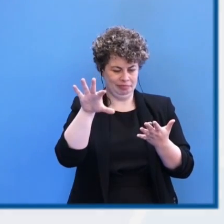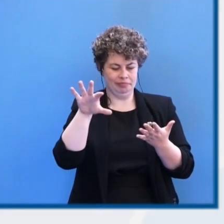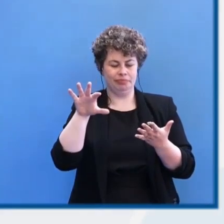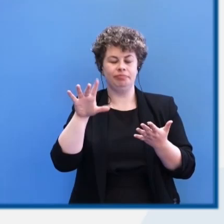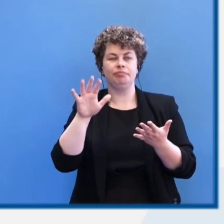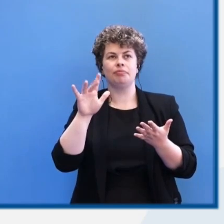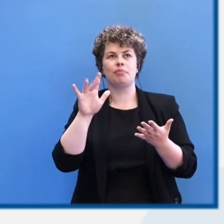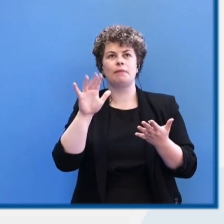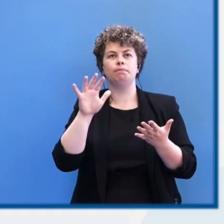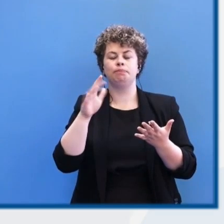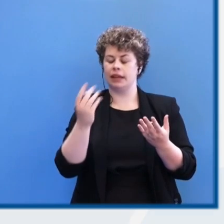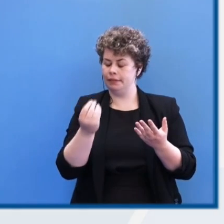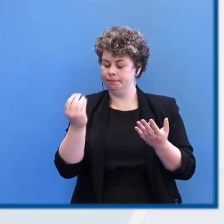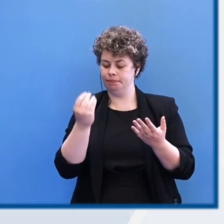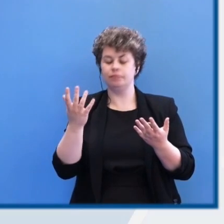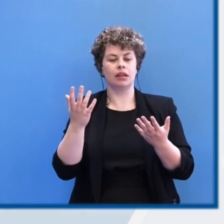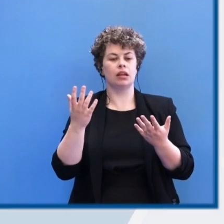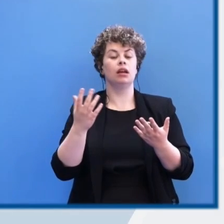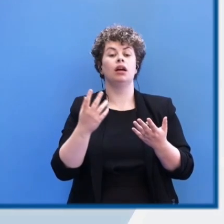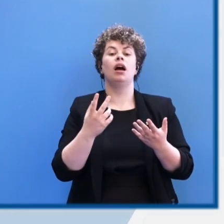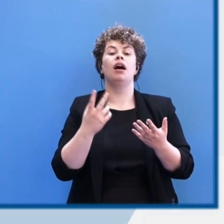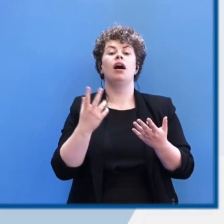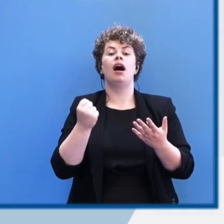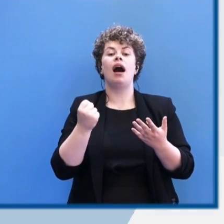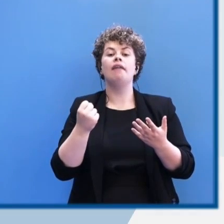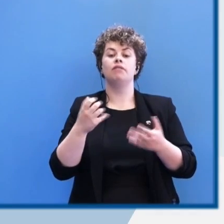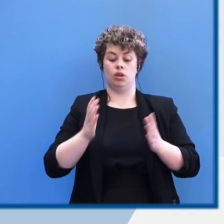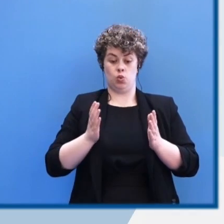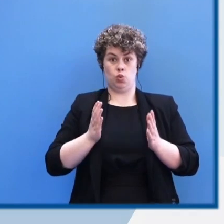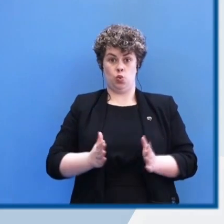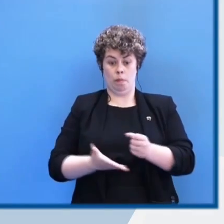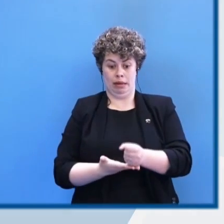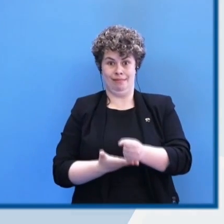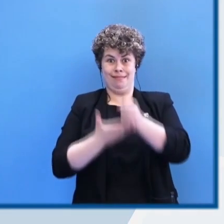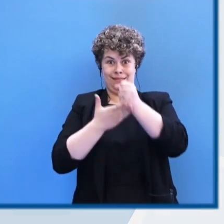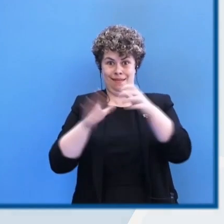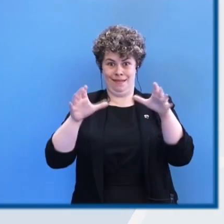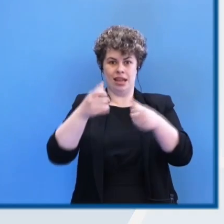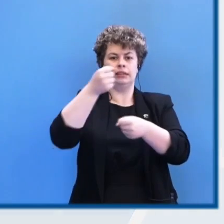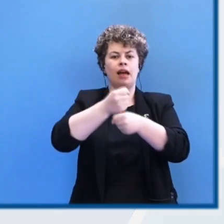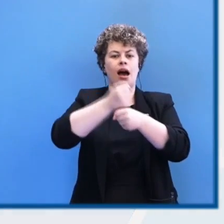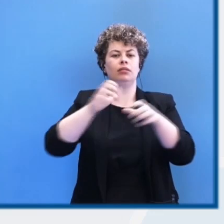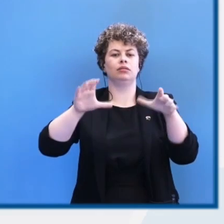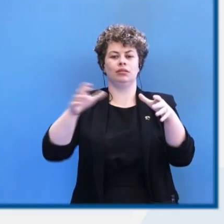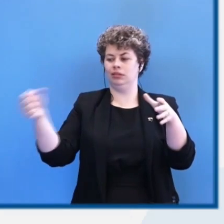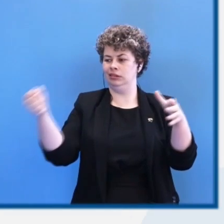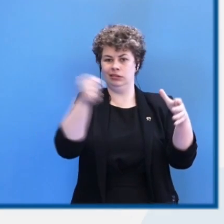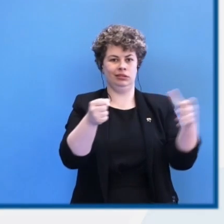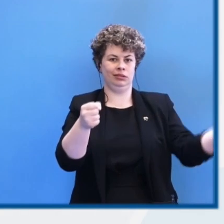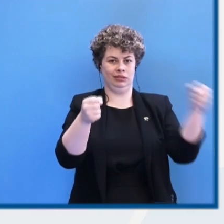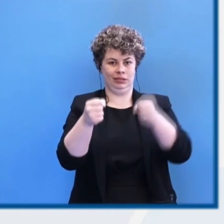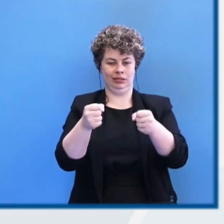on the Joint Task Force on Humanitarian Assistance. This being led by the ASEAN Committee on